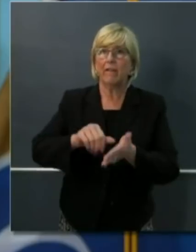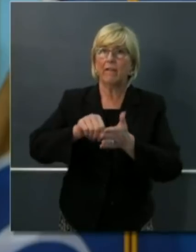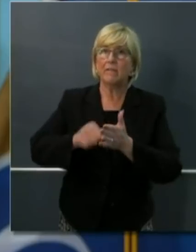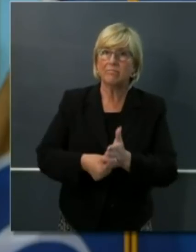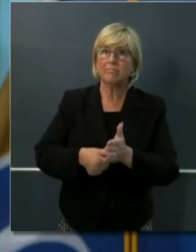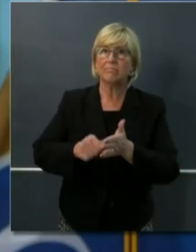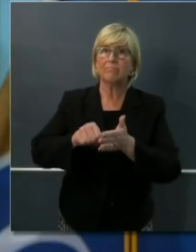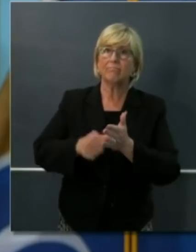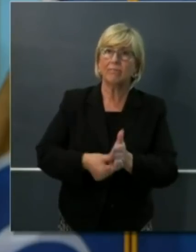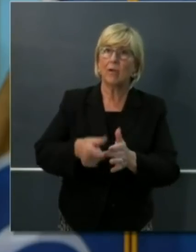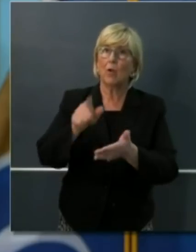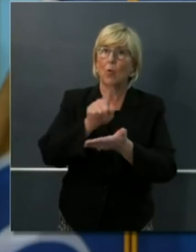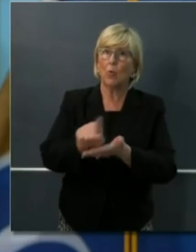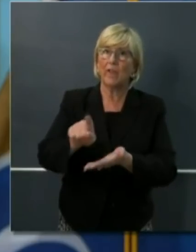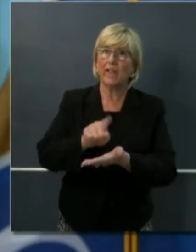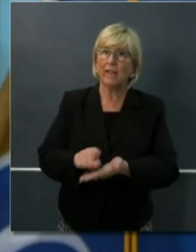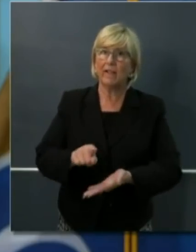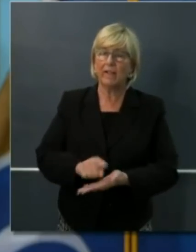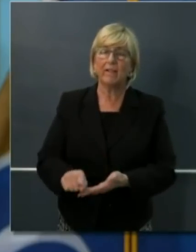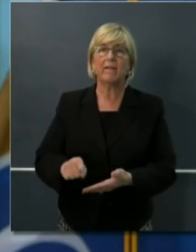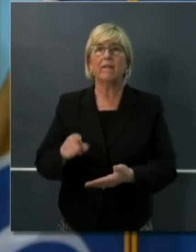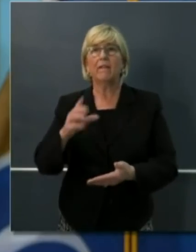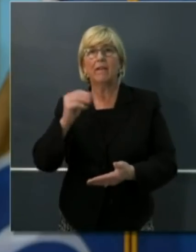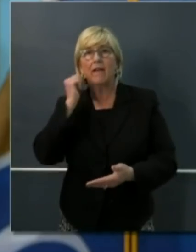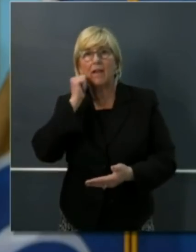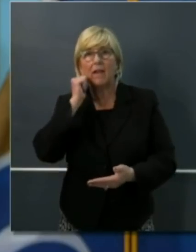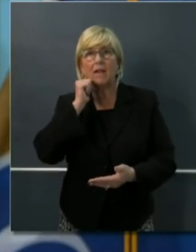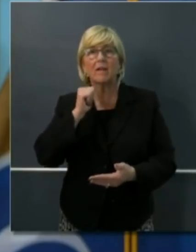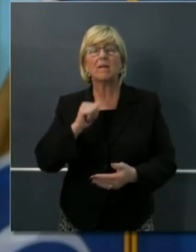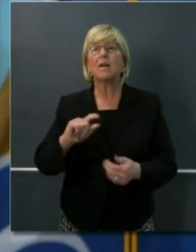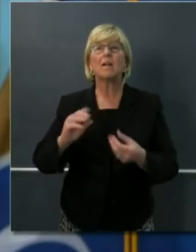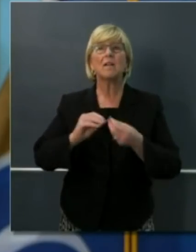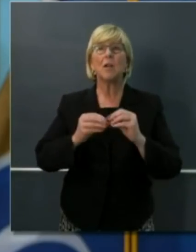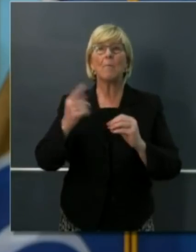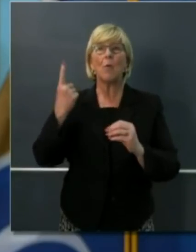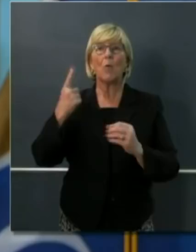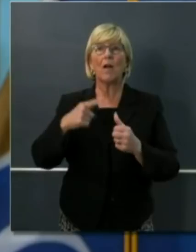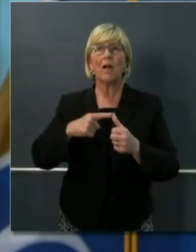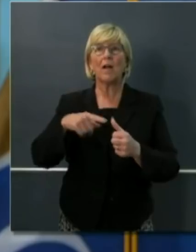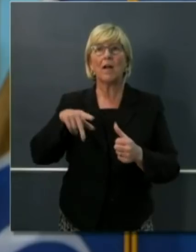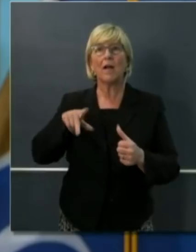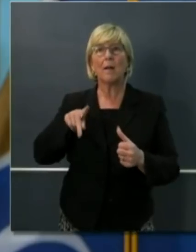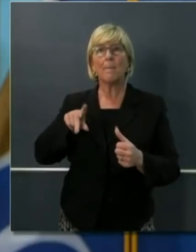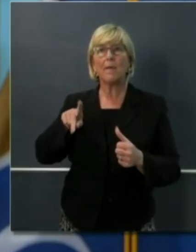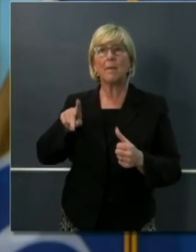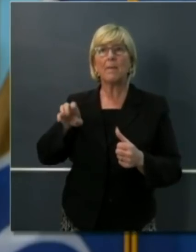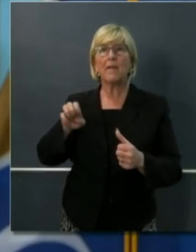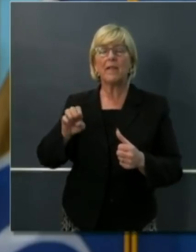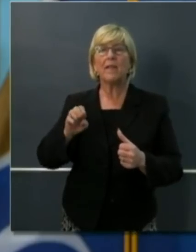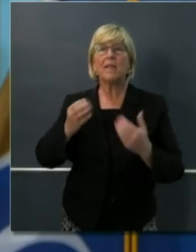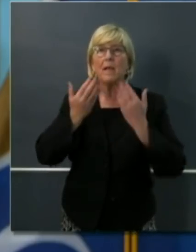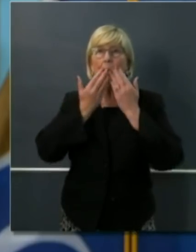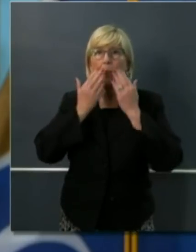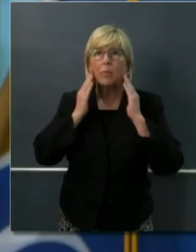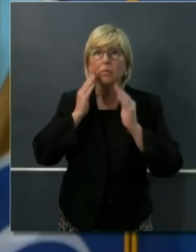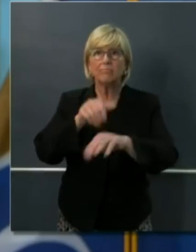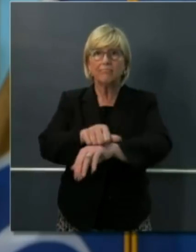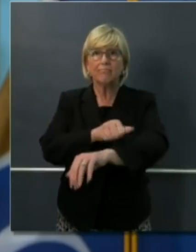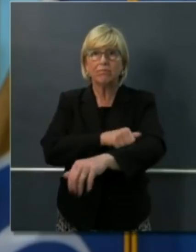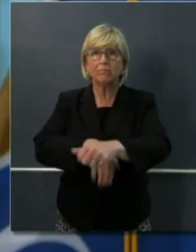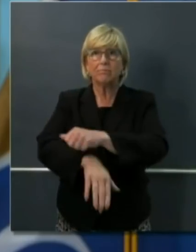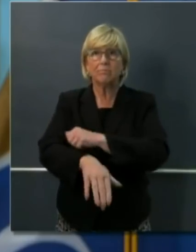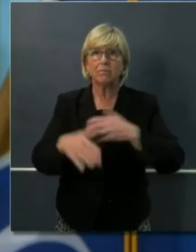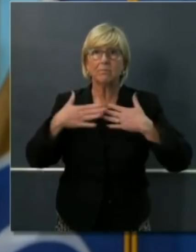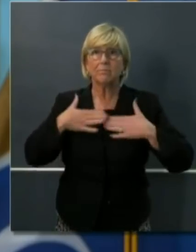pursuit of protective equipment, PPE. We know that we need to have significant amounts before we